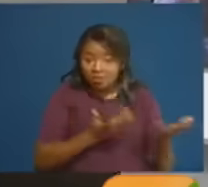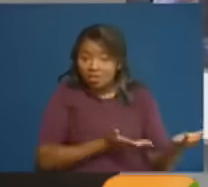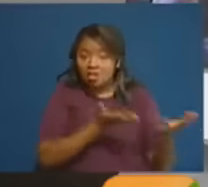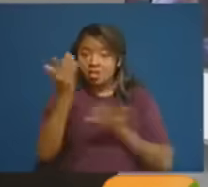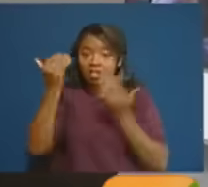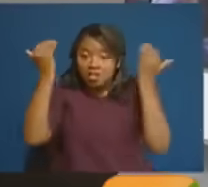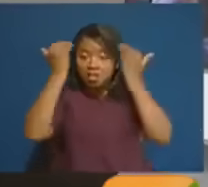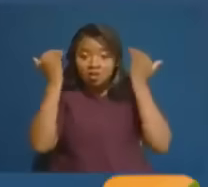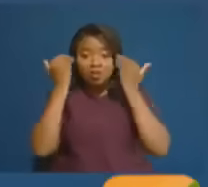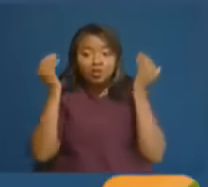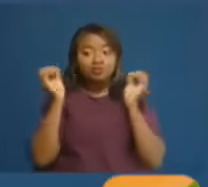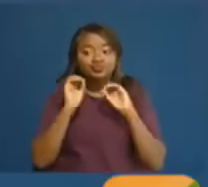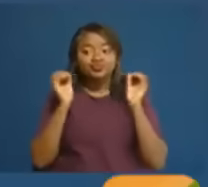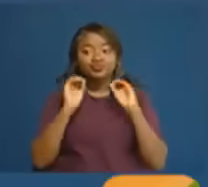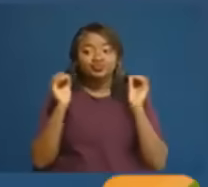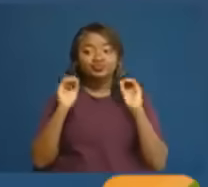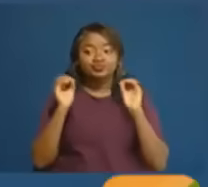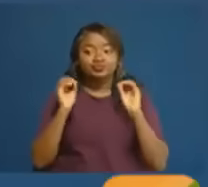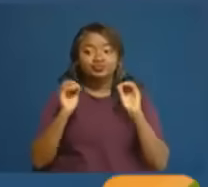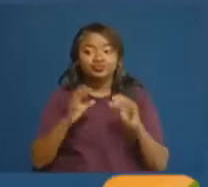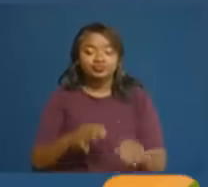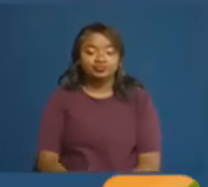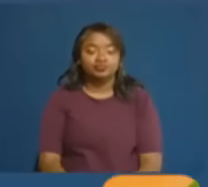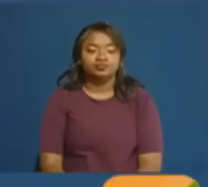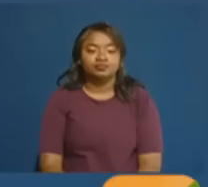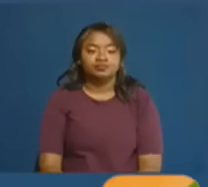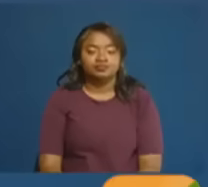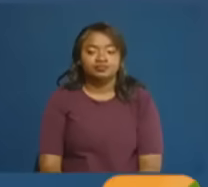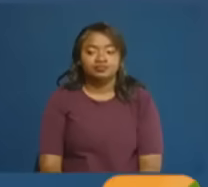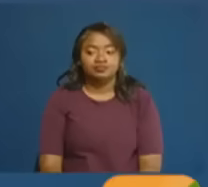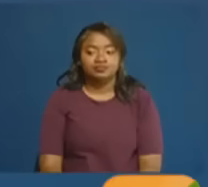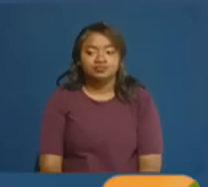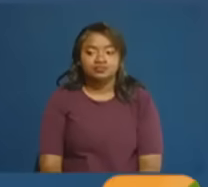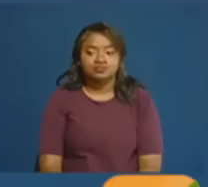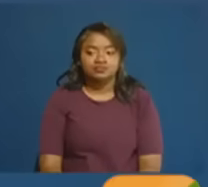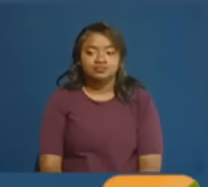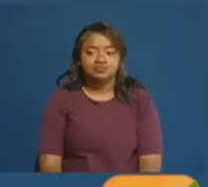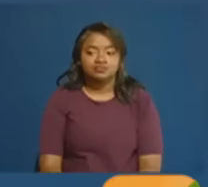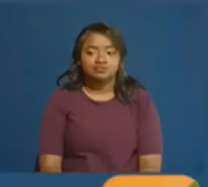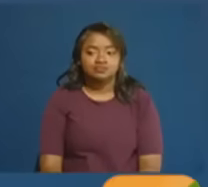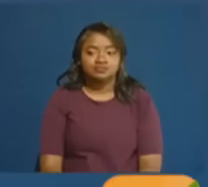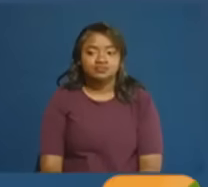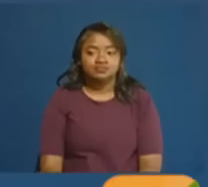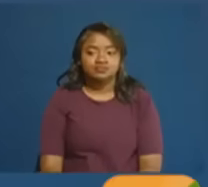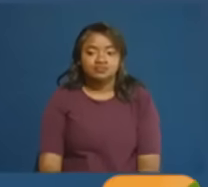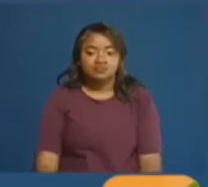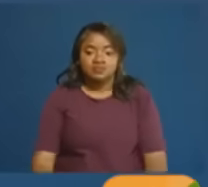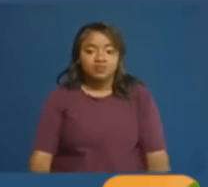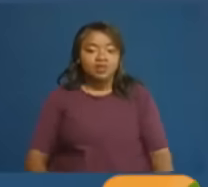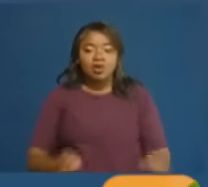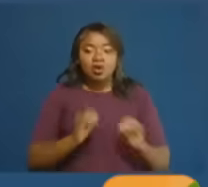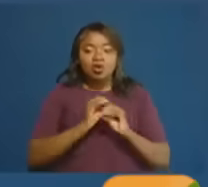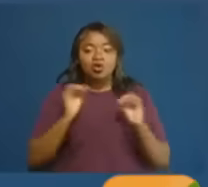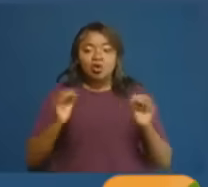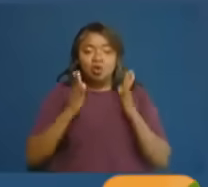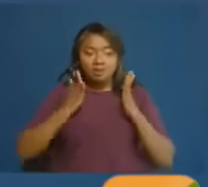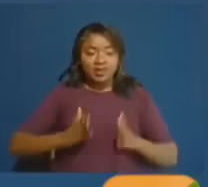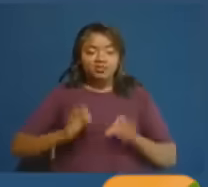Nobody can be held for more than 24 hours lawfully without being taken to court, mm-hmm. unless